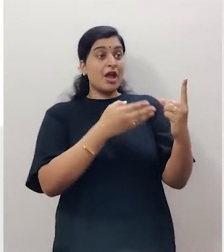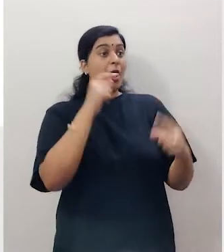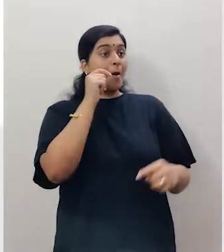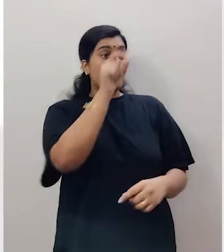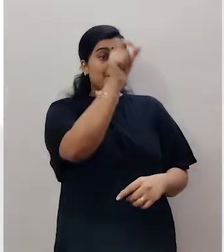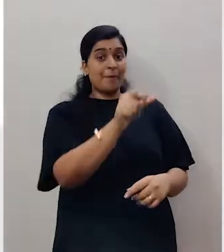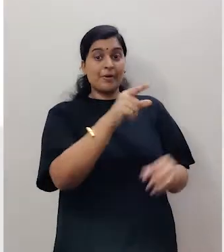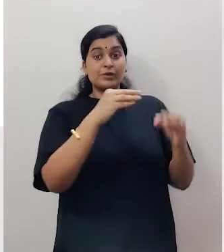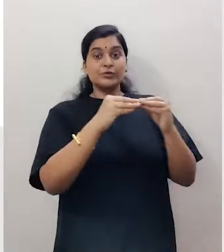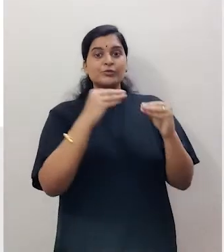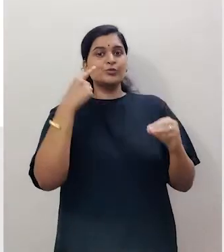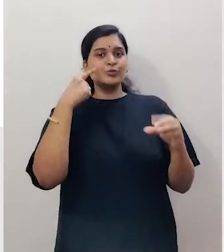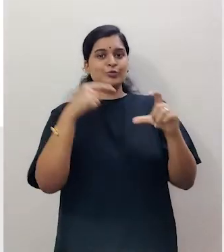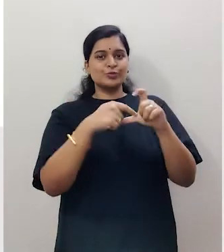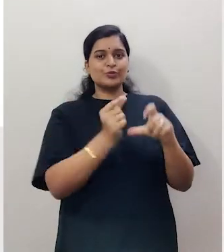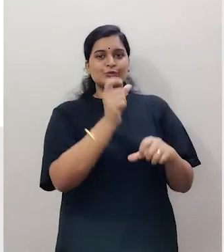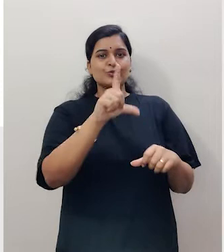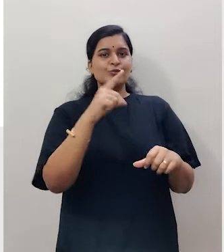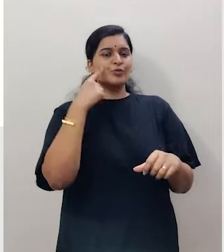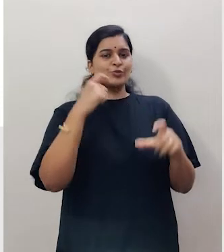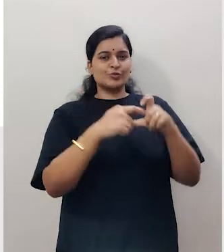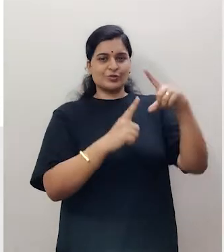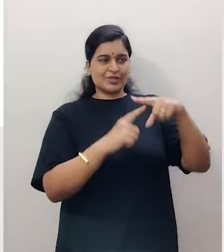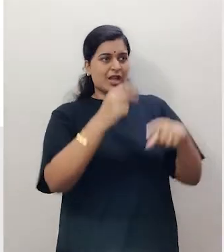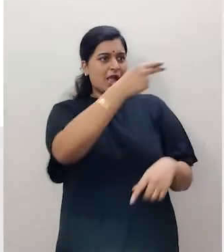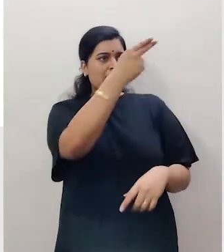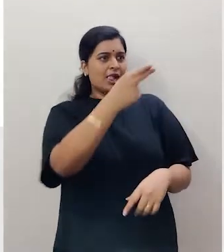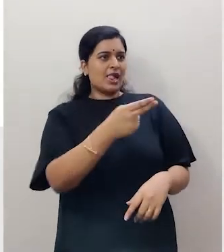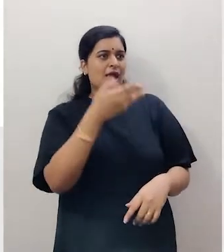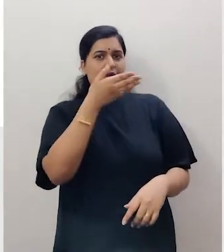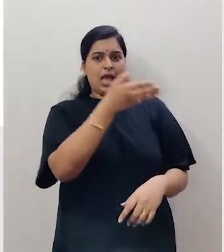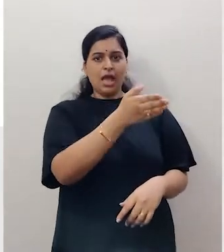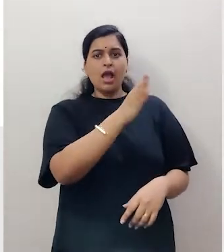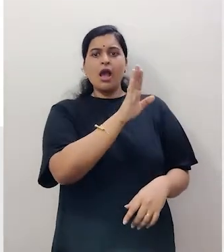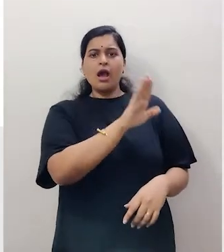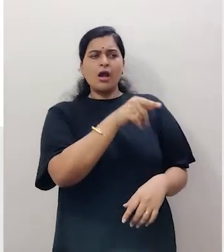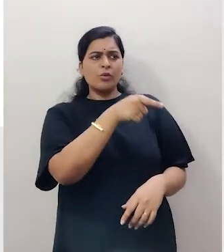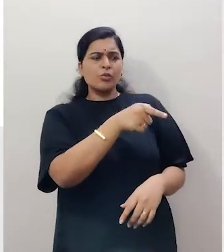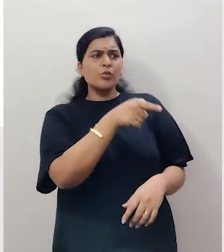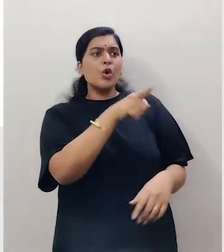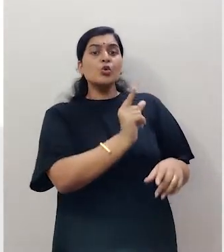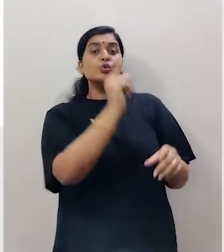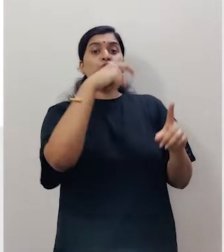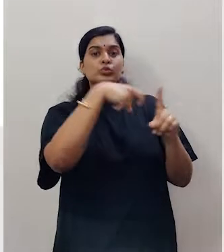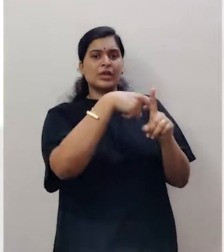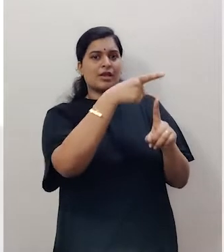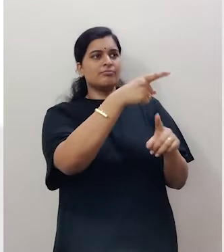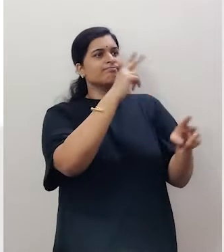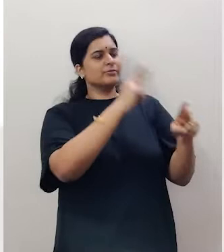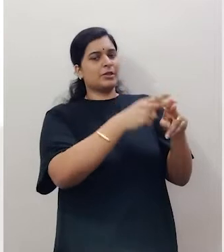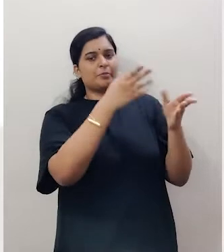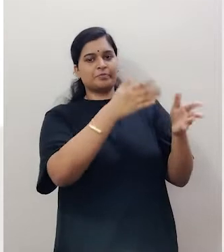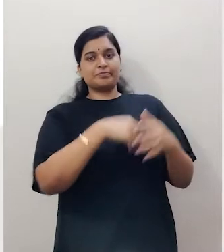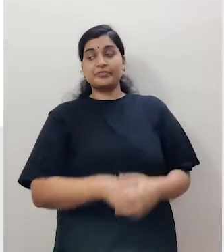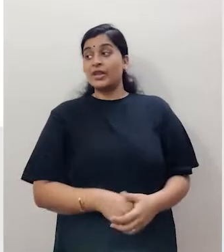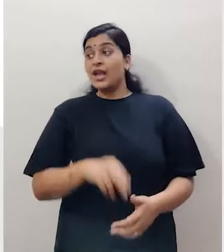Tadek Beutlich titled Tree of Life, currently with the Crafts Council in London, UK. On the other is